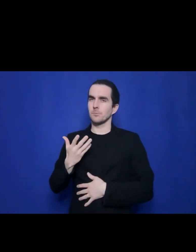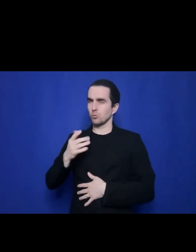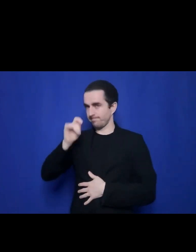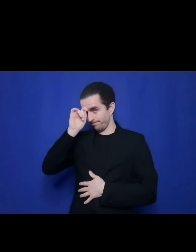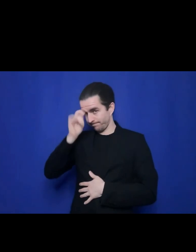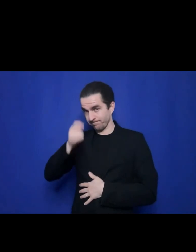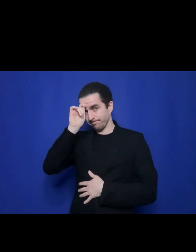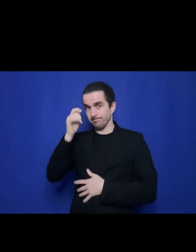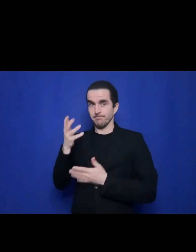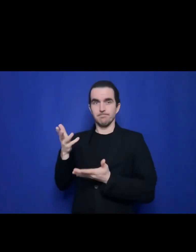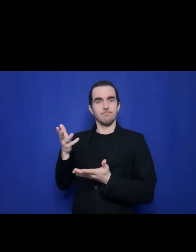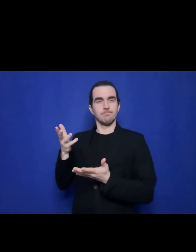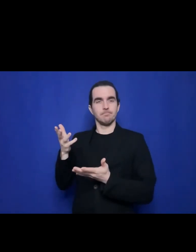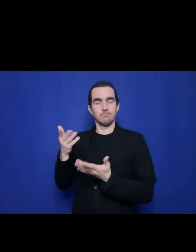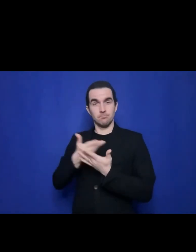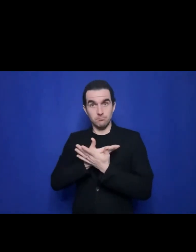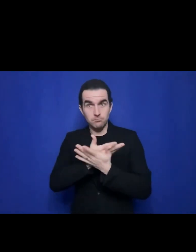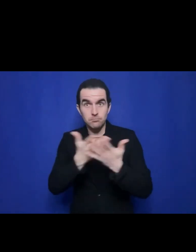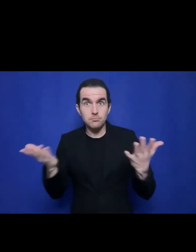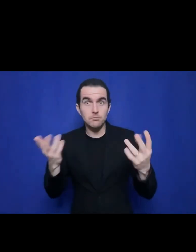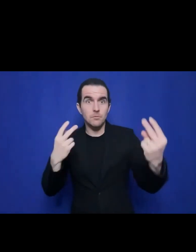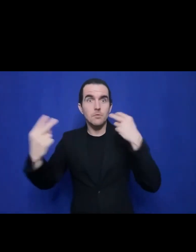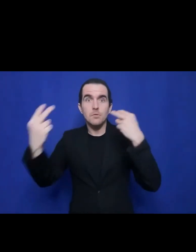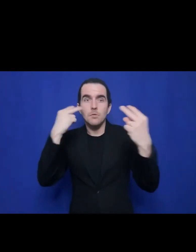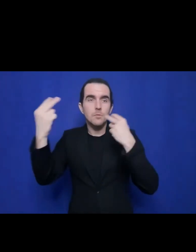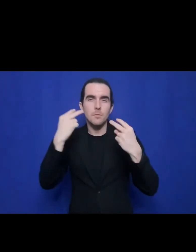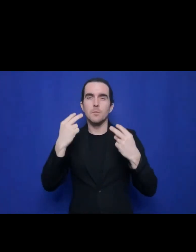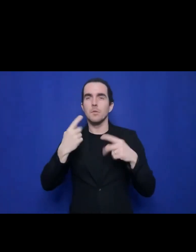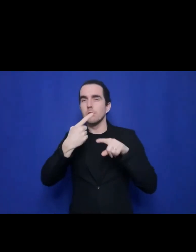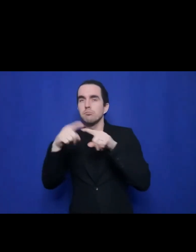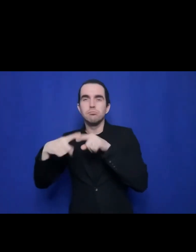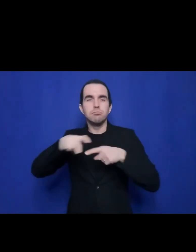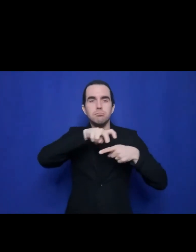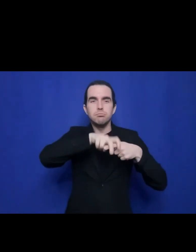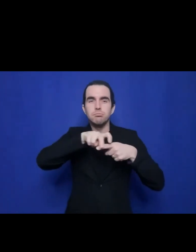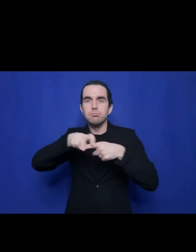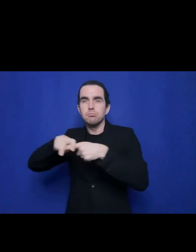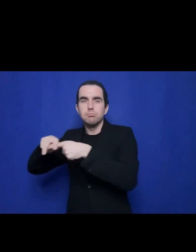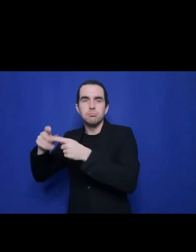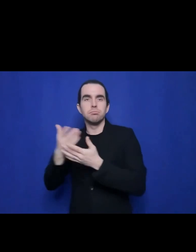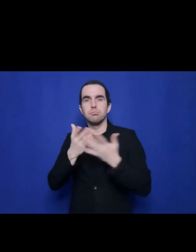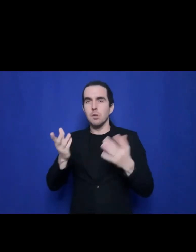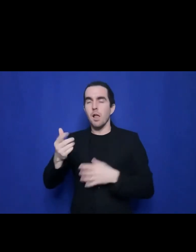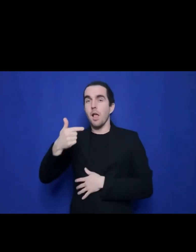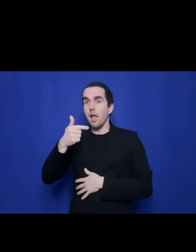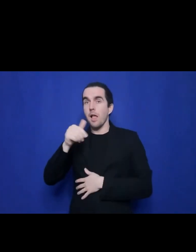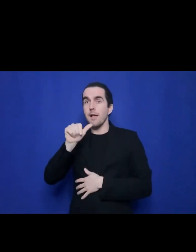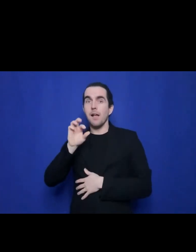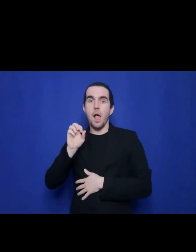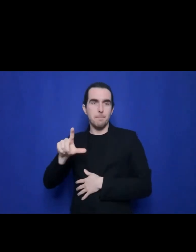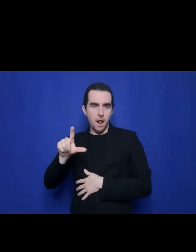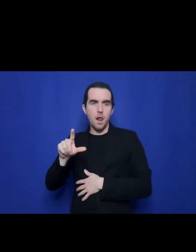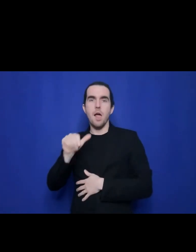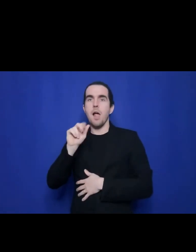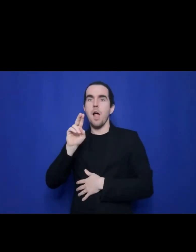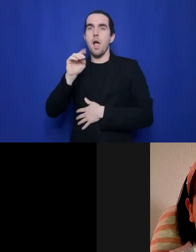Gabriel, Andrea, Amelia, Nefertiti. Thank you for your time. I would also like to thank